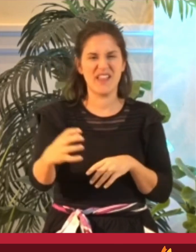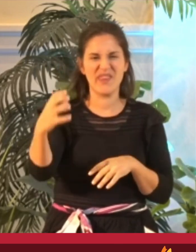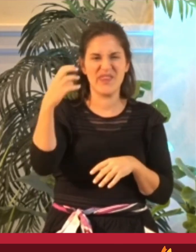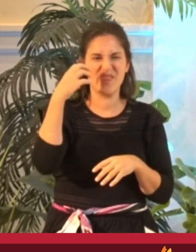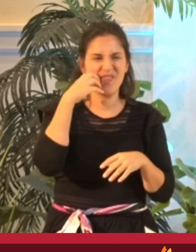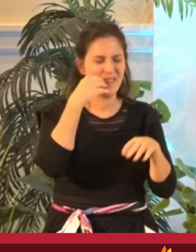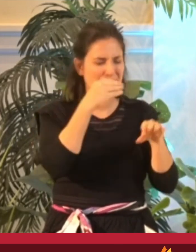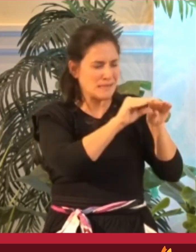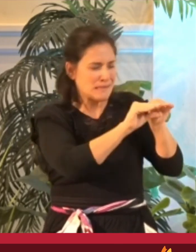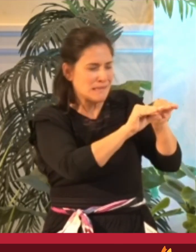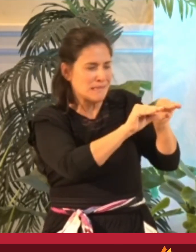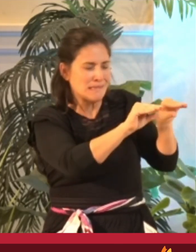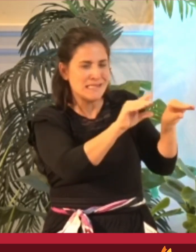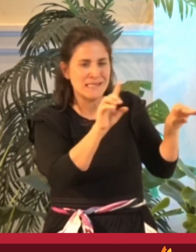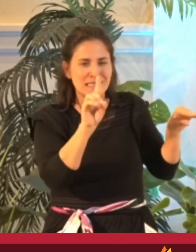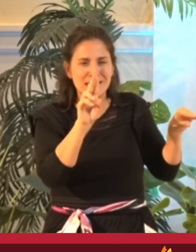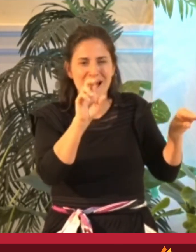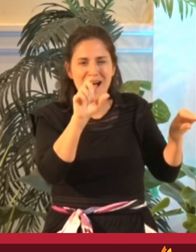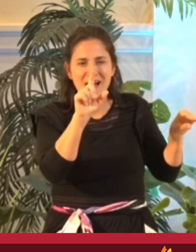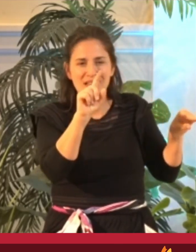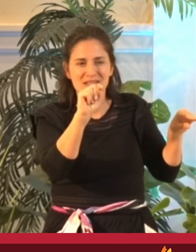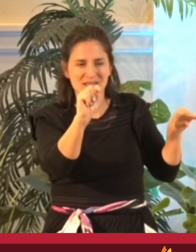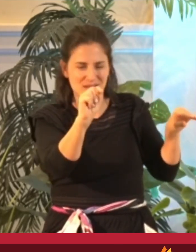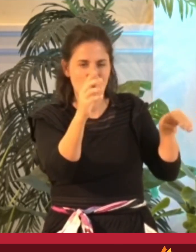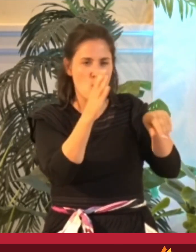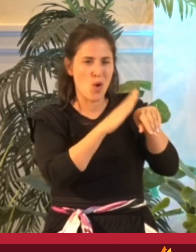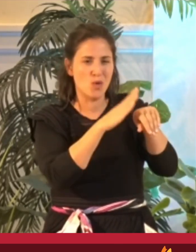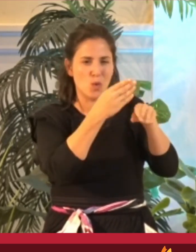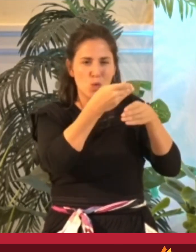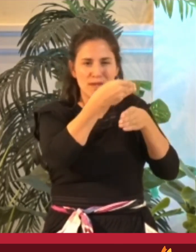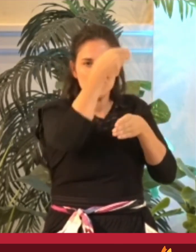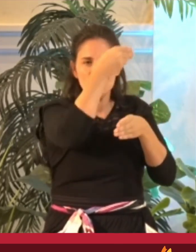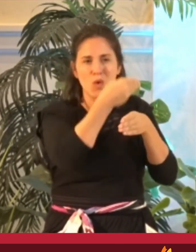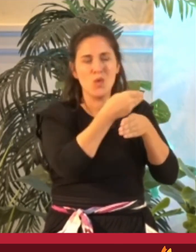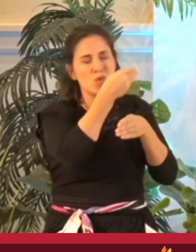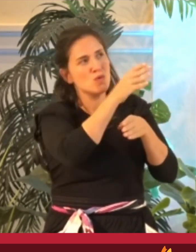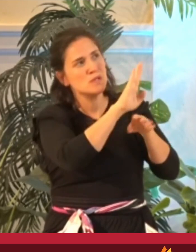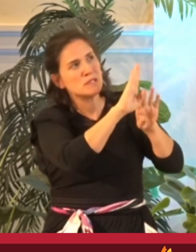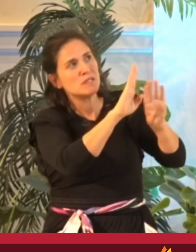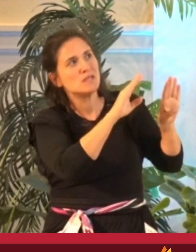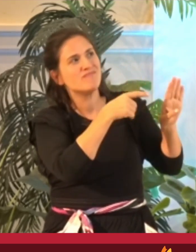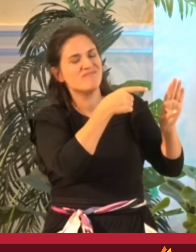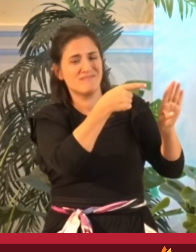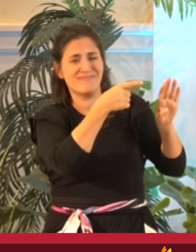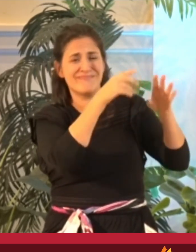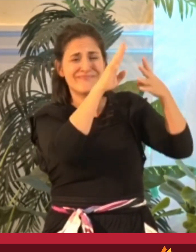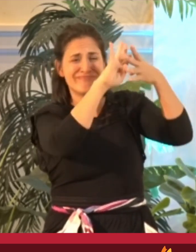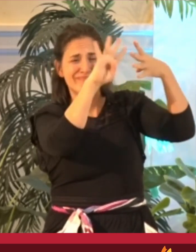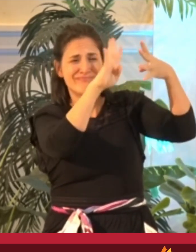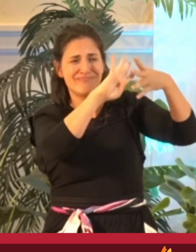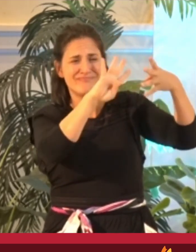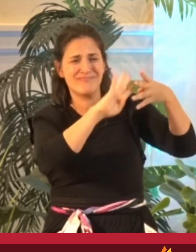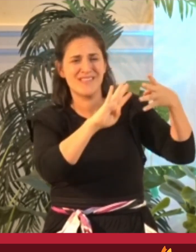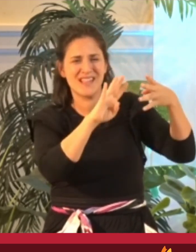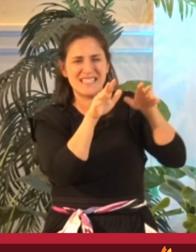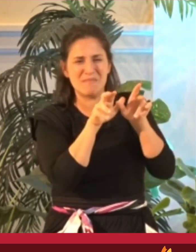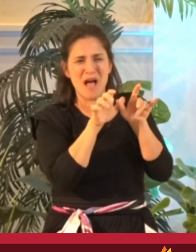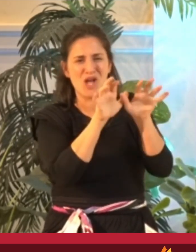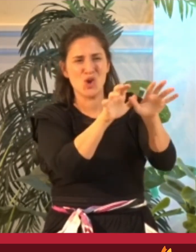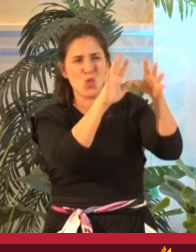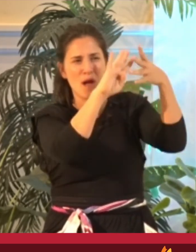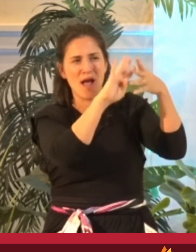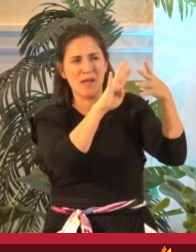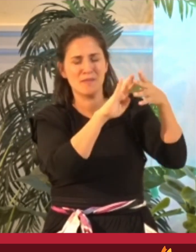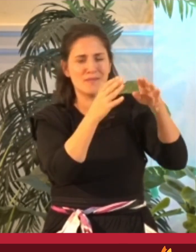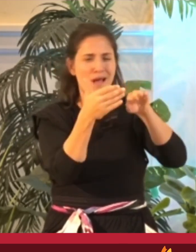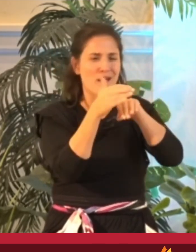dust has settled on the windows. Cobwebs cover the trellises, and the mailbox